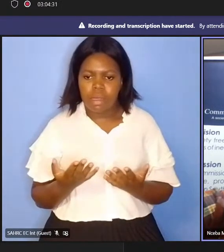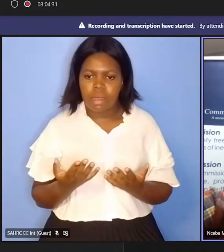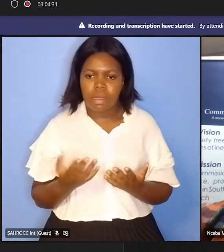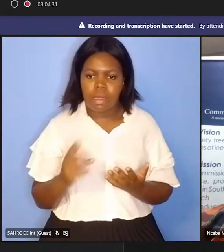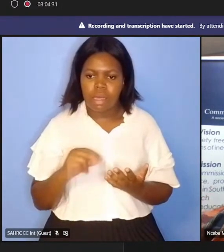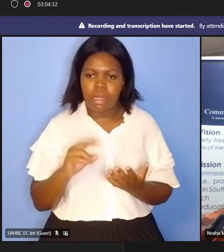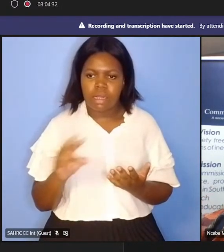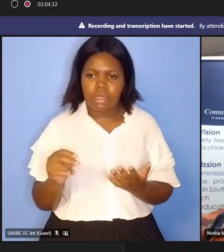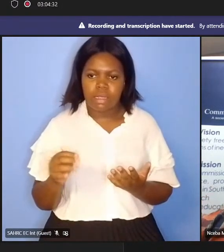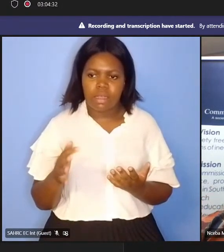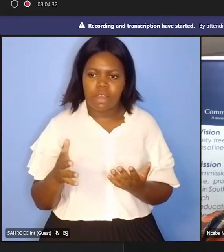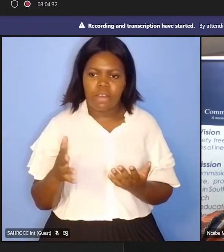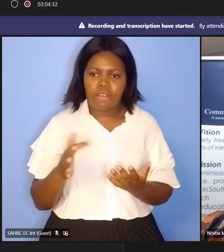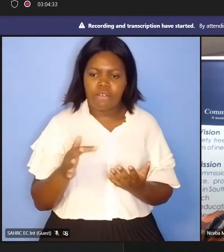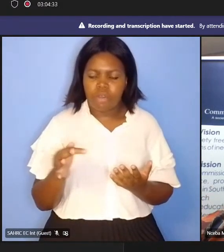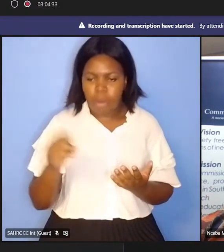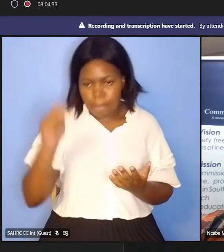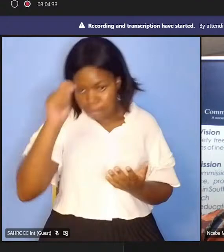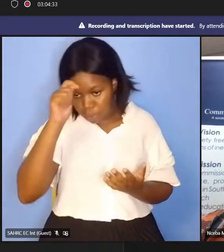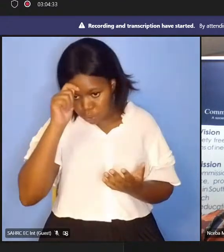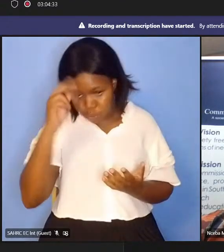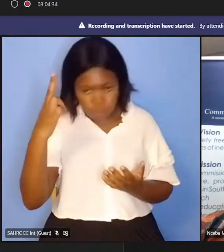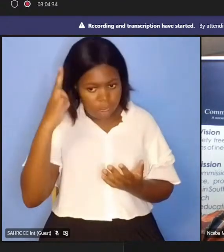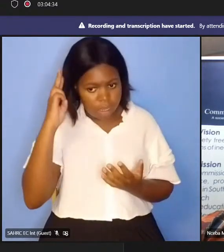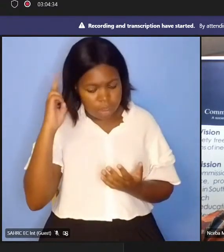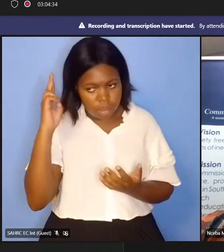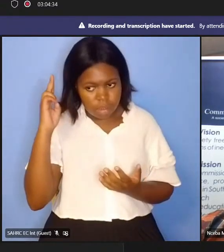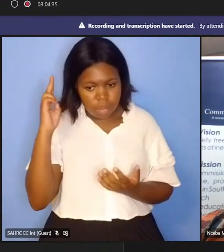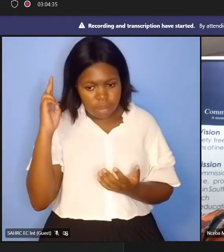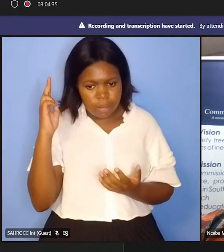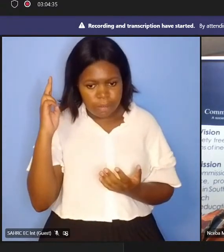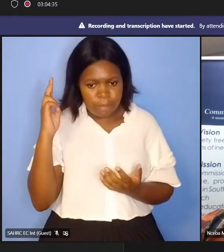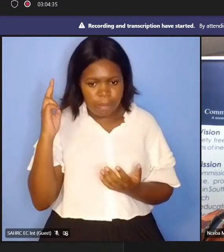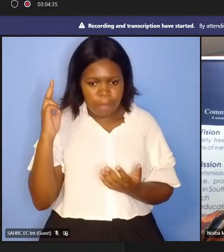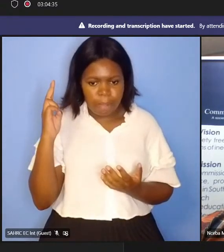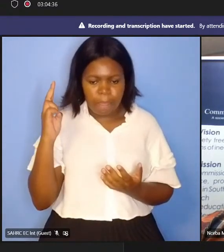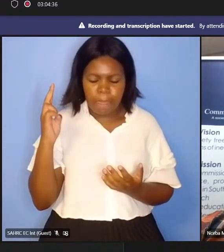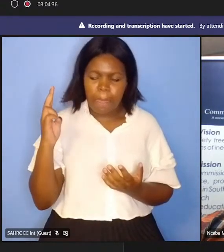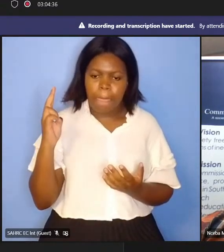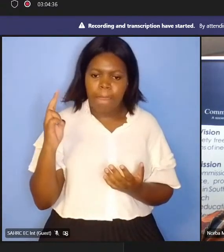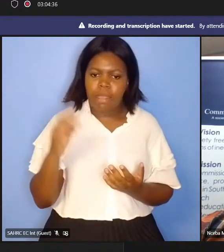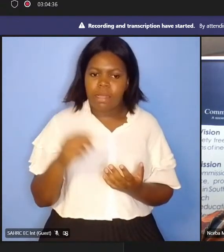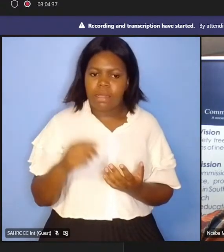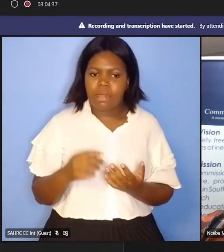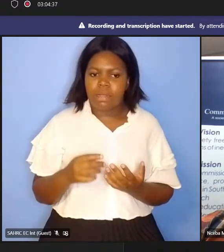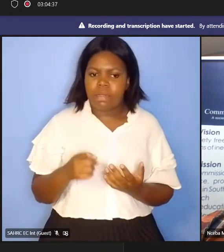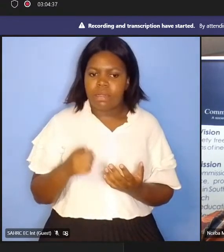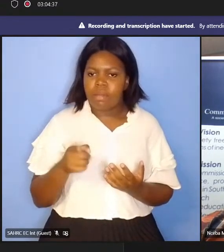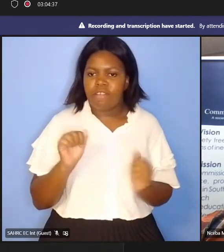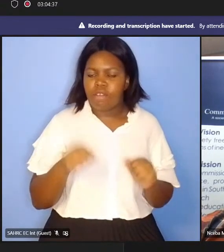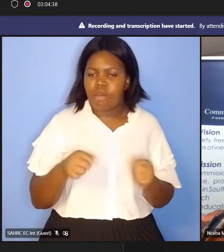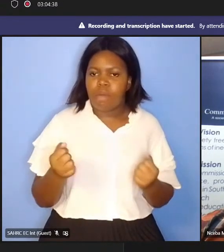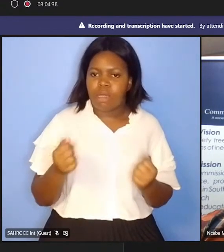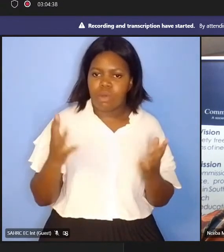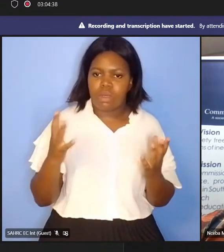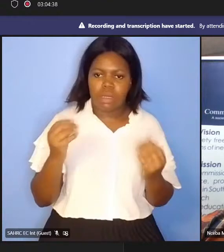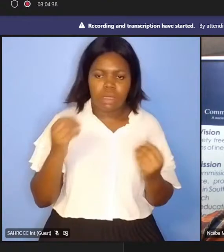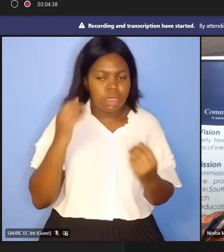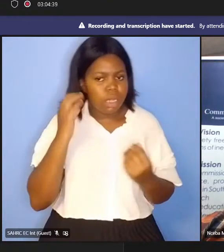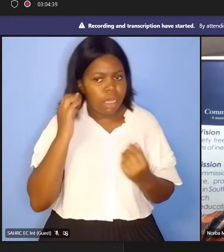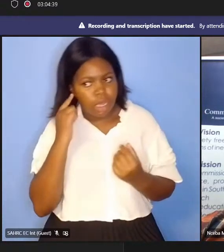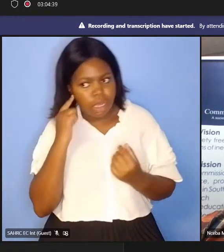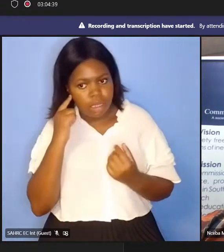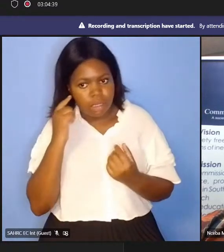from boys to cut their hair, and that their hair is not allowed to touch their ears or their